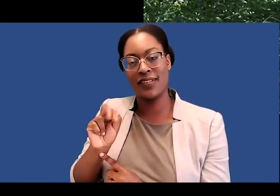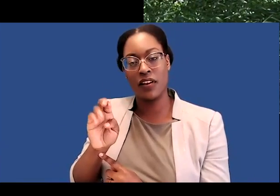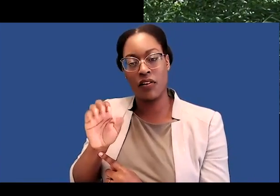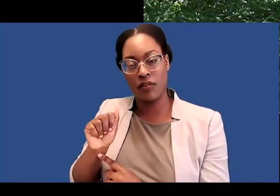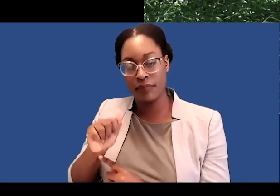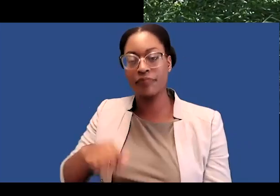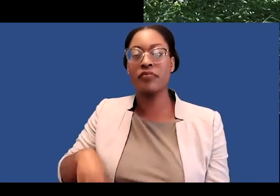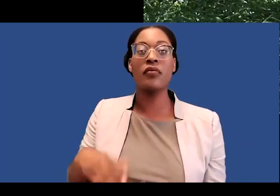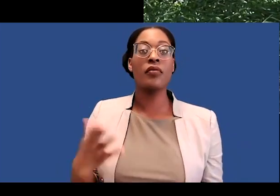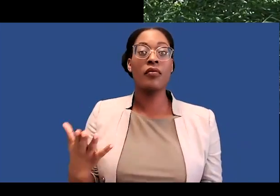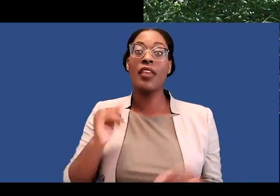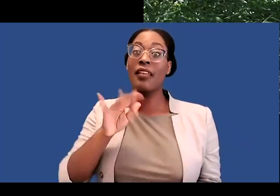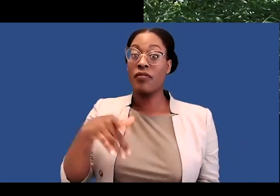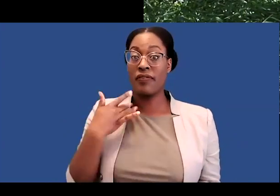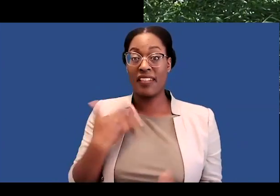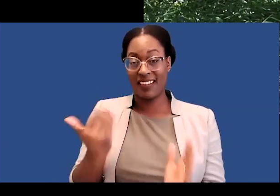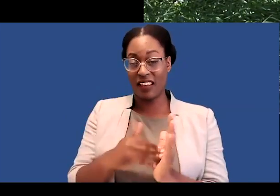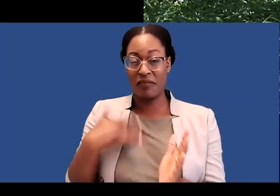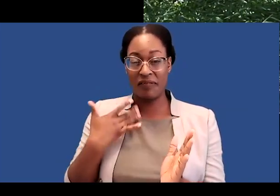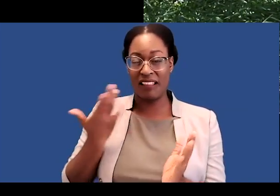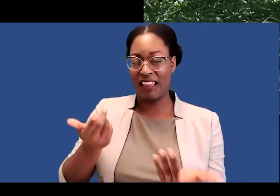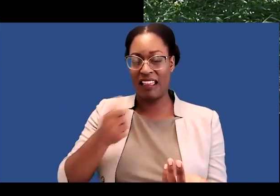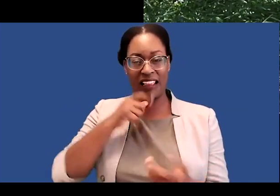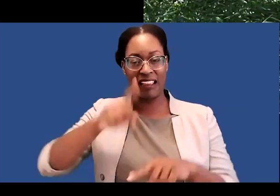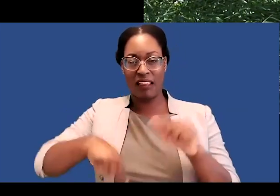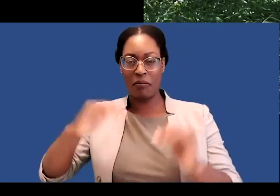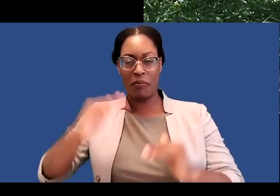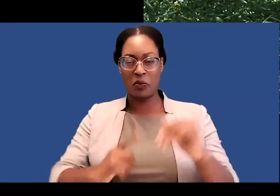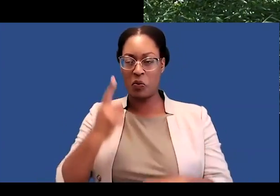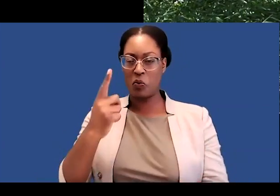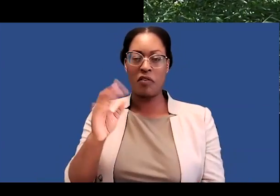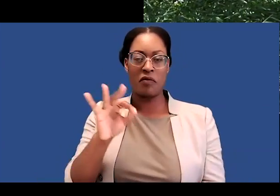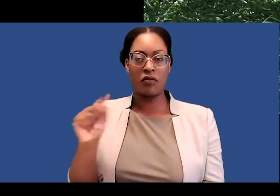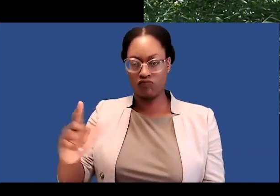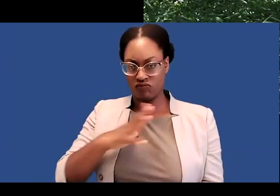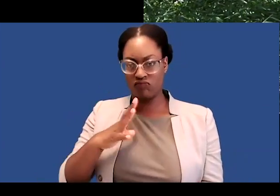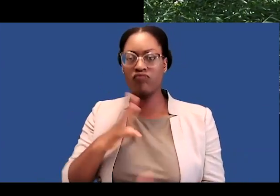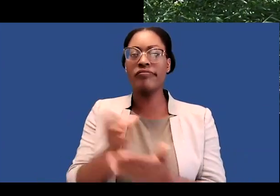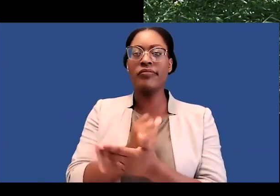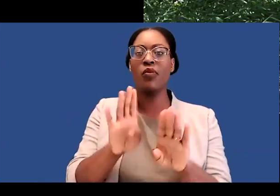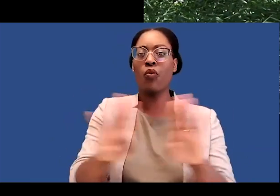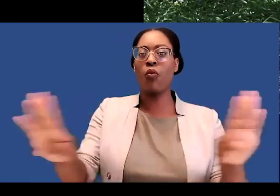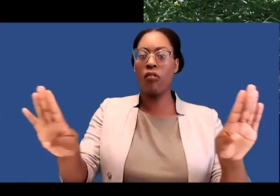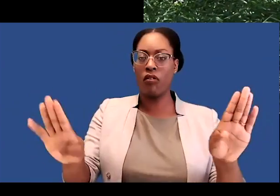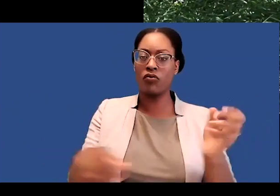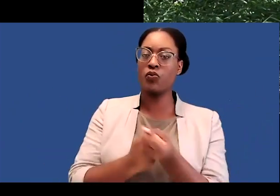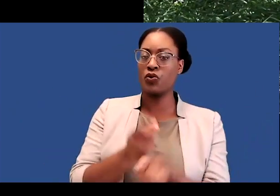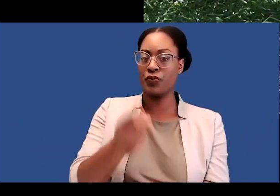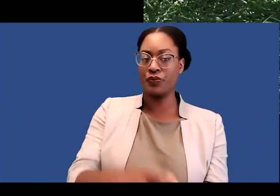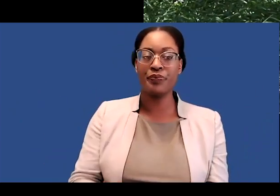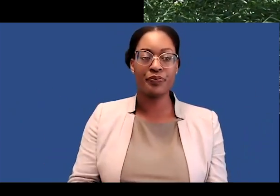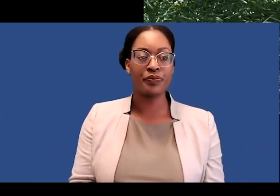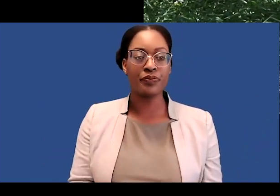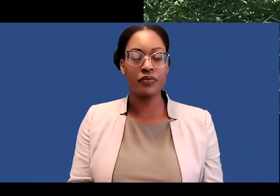wall this time. And just start to pull that knee as close as you can into the chest. And take your time